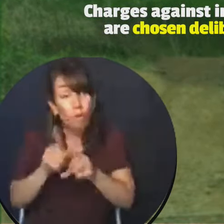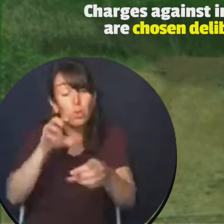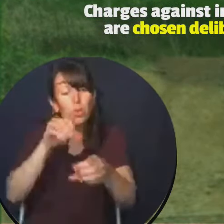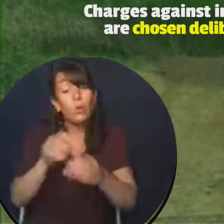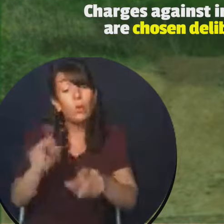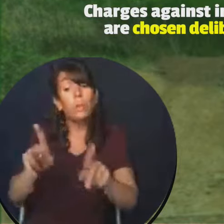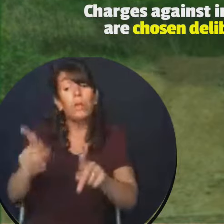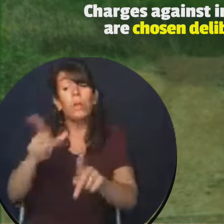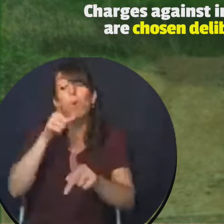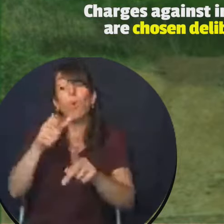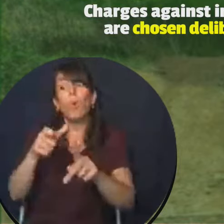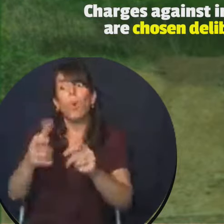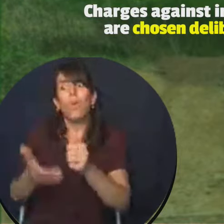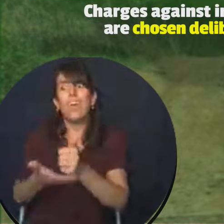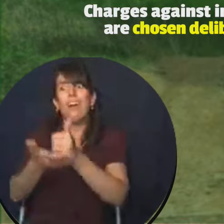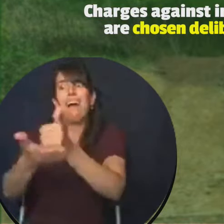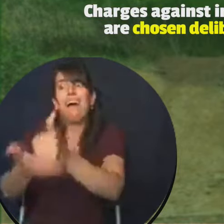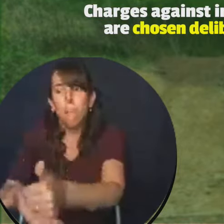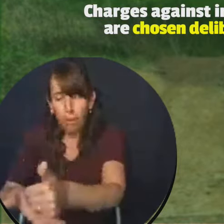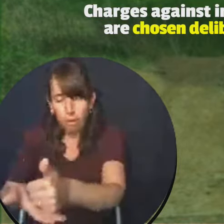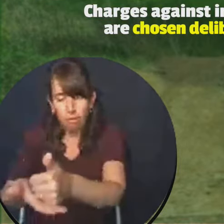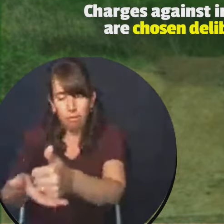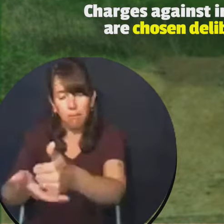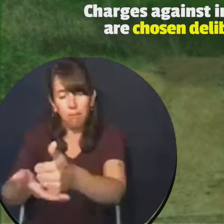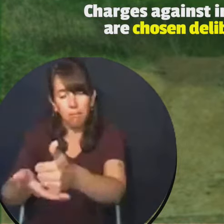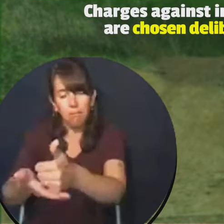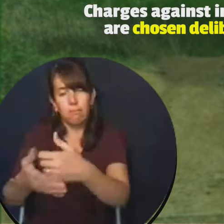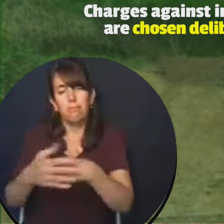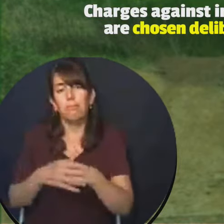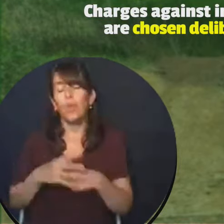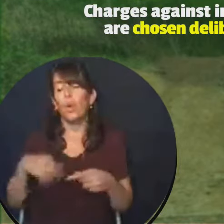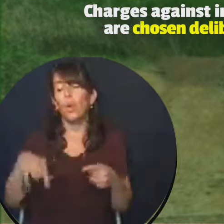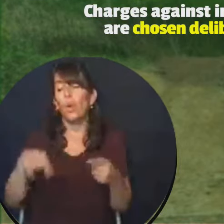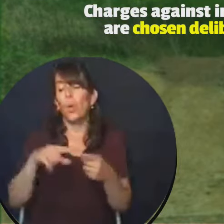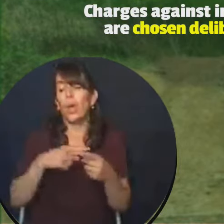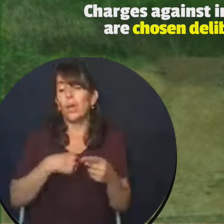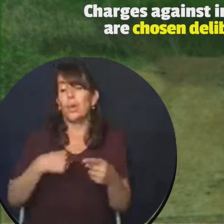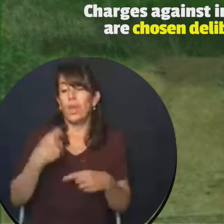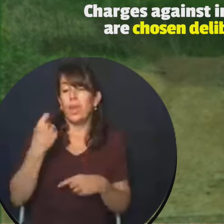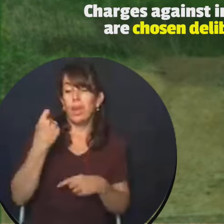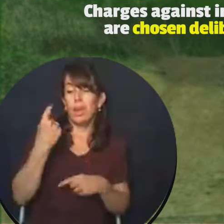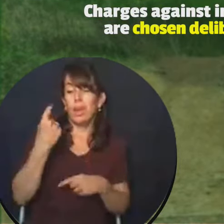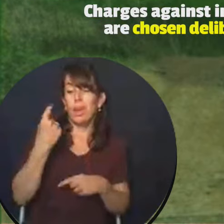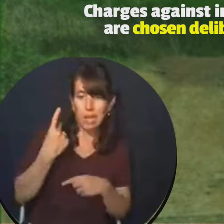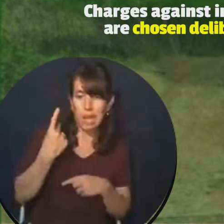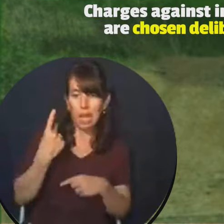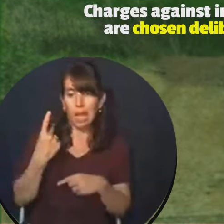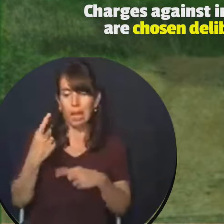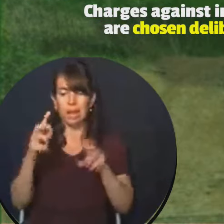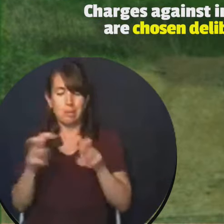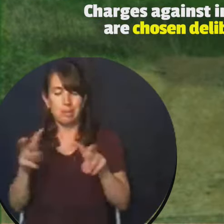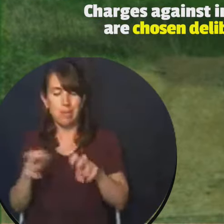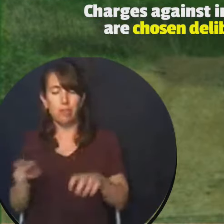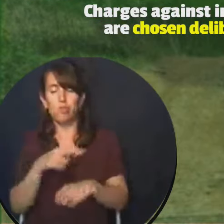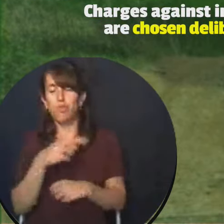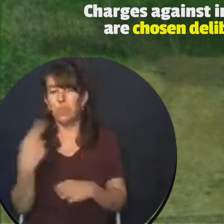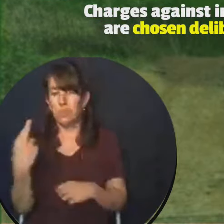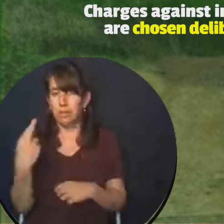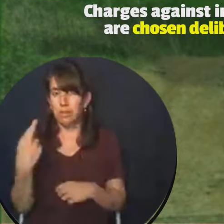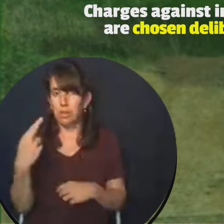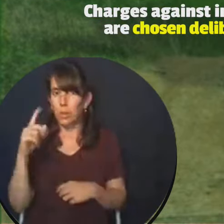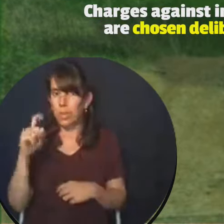so when we're thinking about understanding charging and assessing risk, we should always know, and when we're talking to each